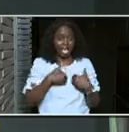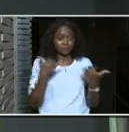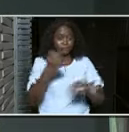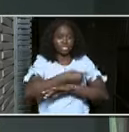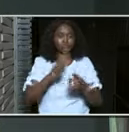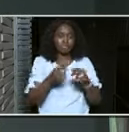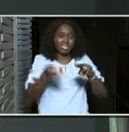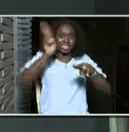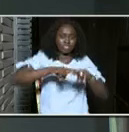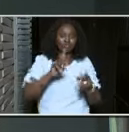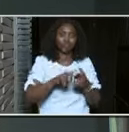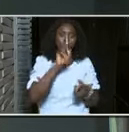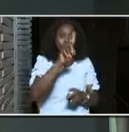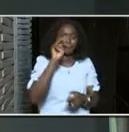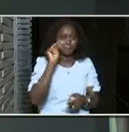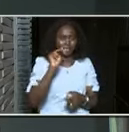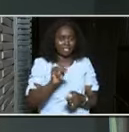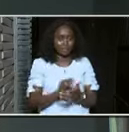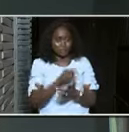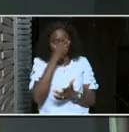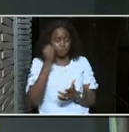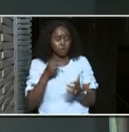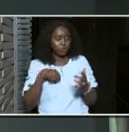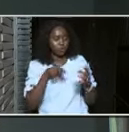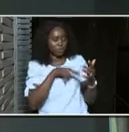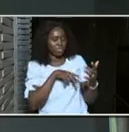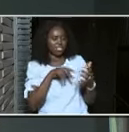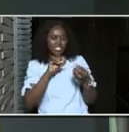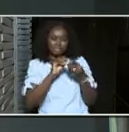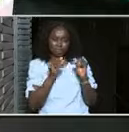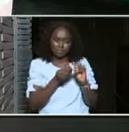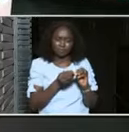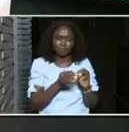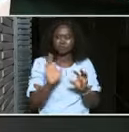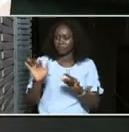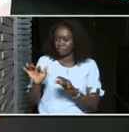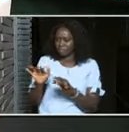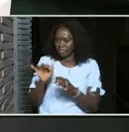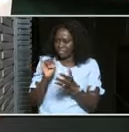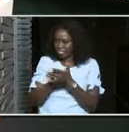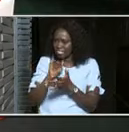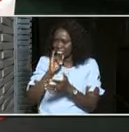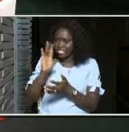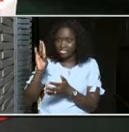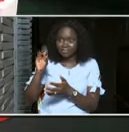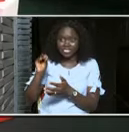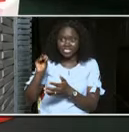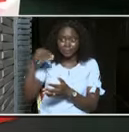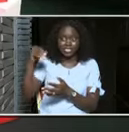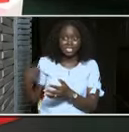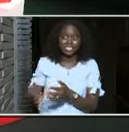we looked at the recommended figure or ratio in terms of members of the armed forces. That's a 70% increase you're talking